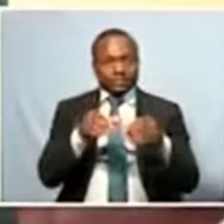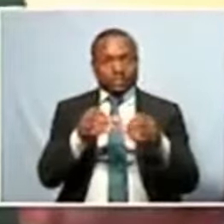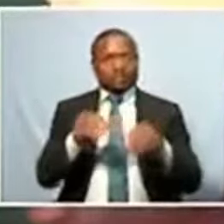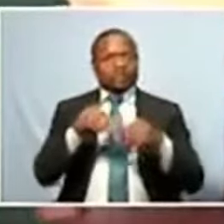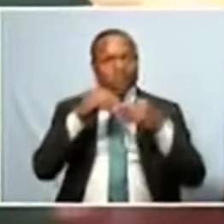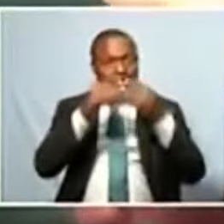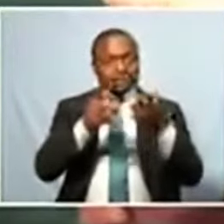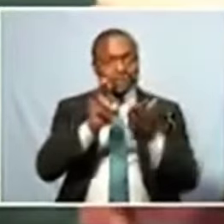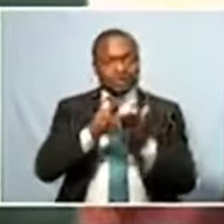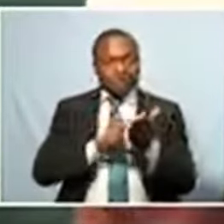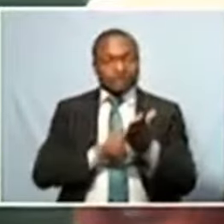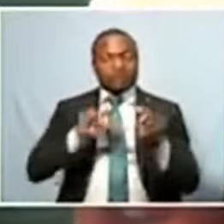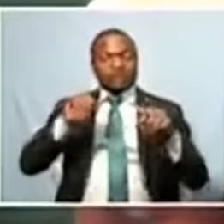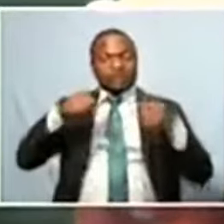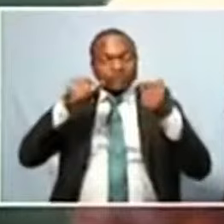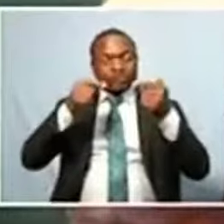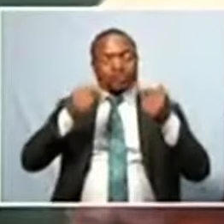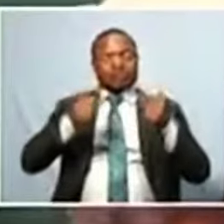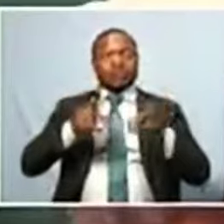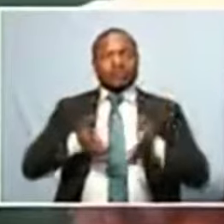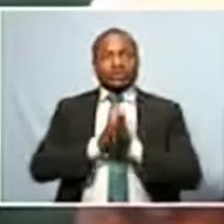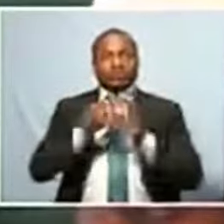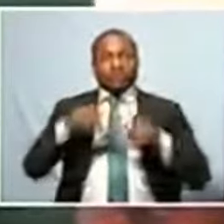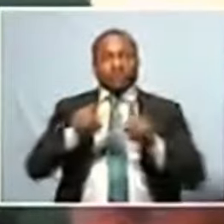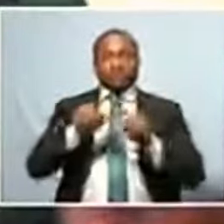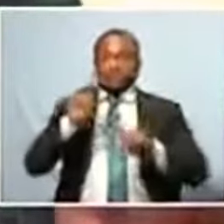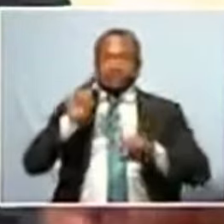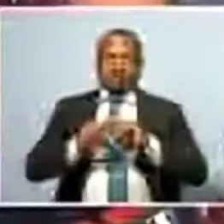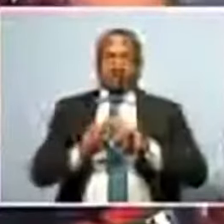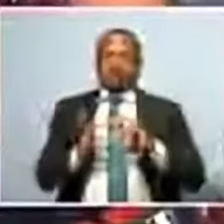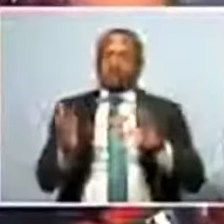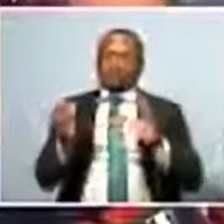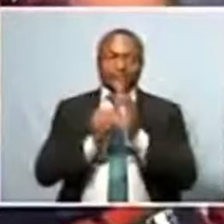Supply will report progress and ask leave to sit again.